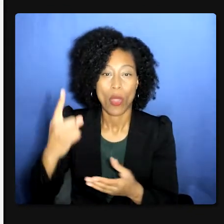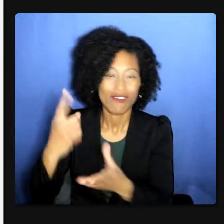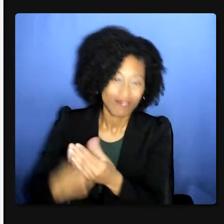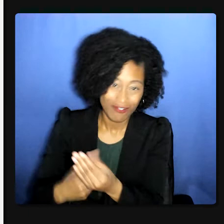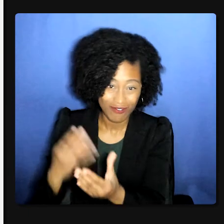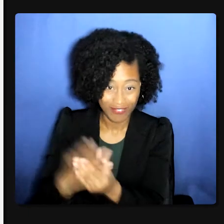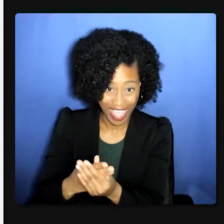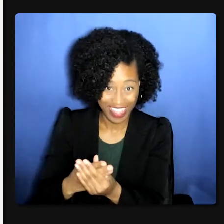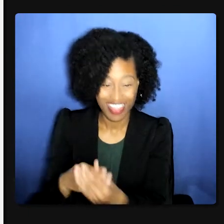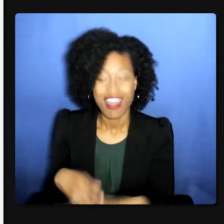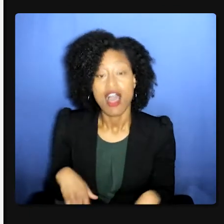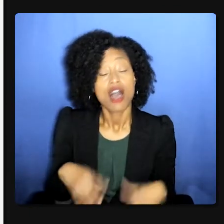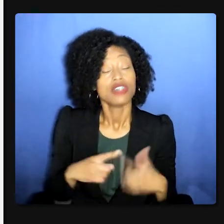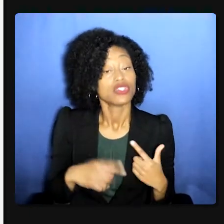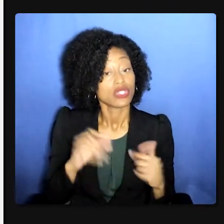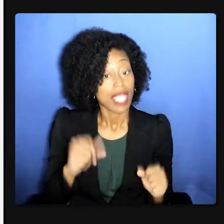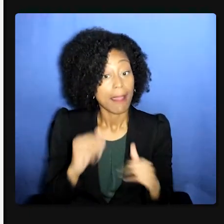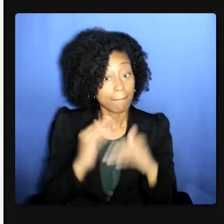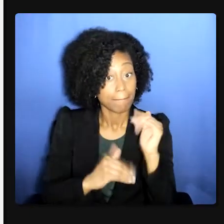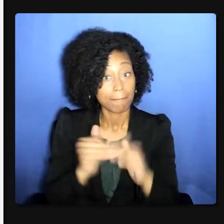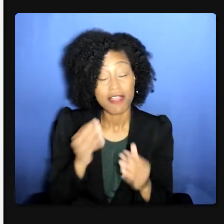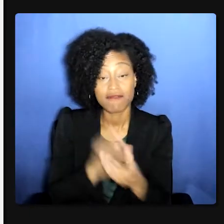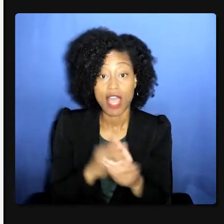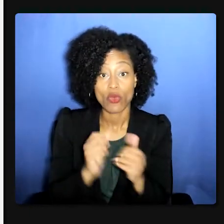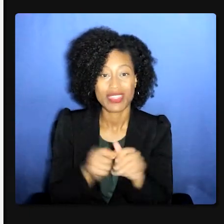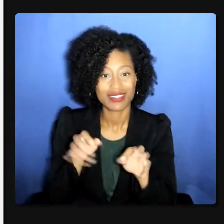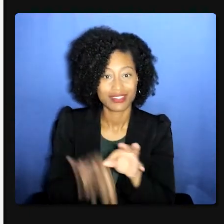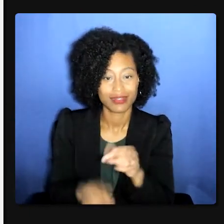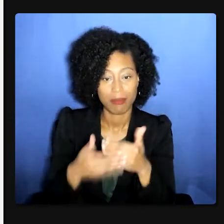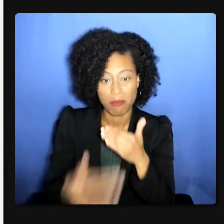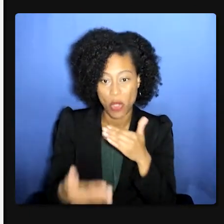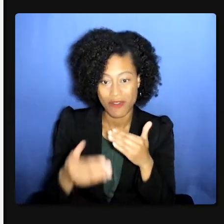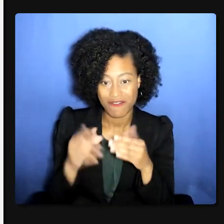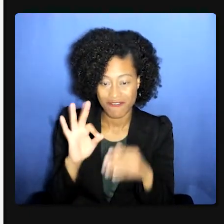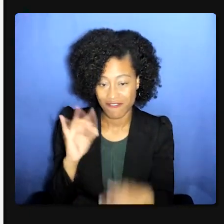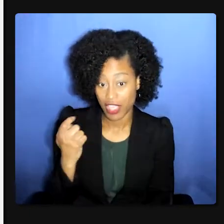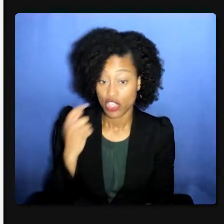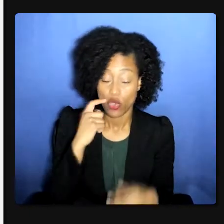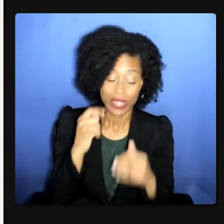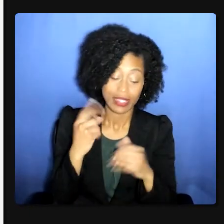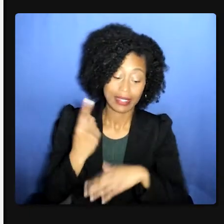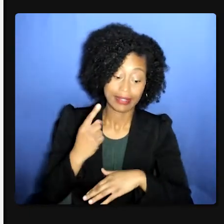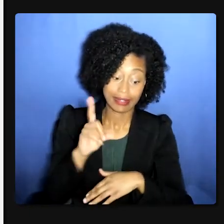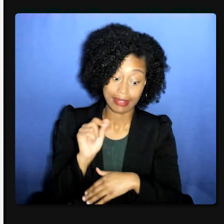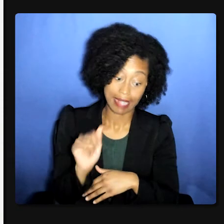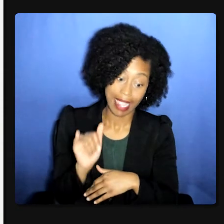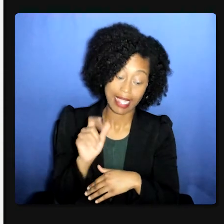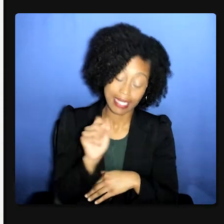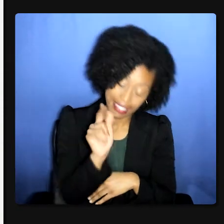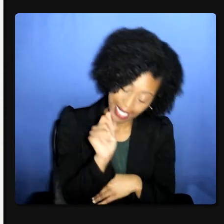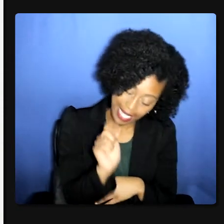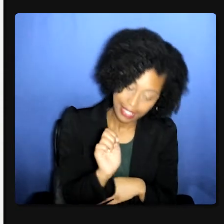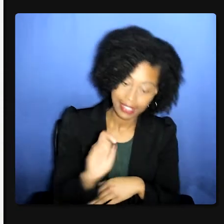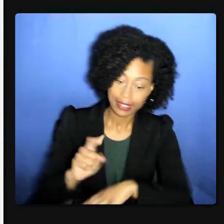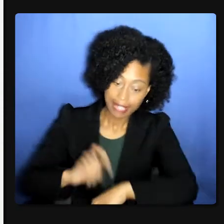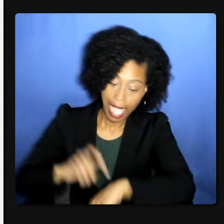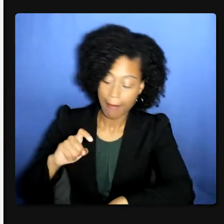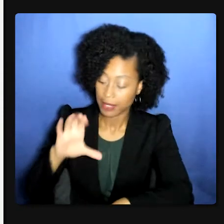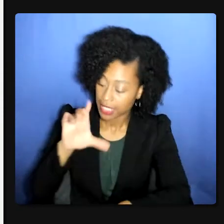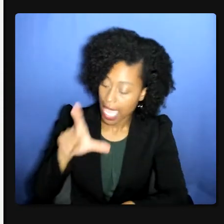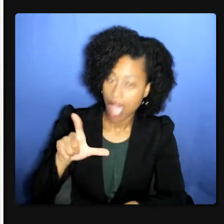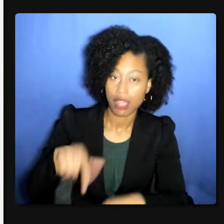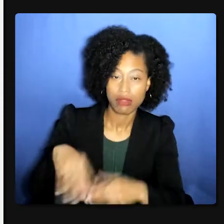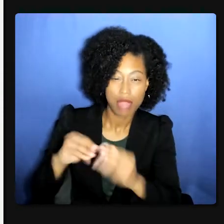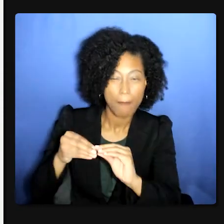file. It also renames the build file with a simple postfix of date, time, and CL number so we can keep our builds